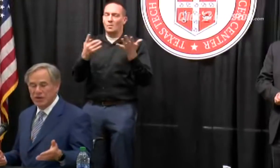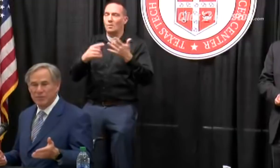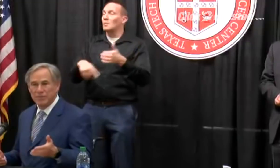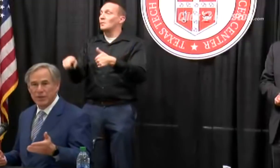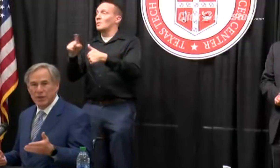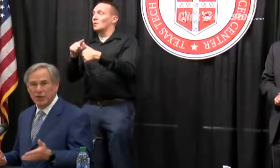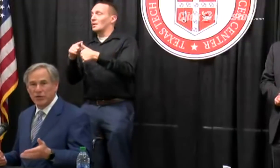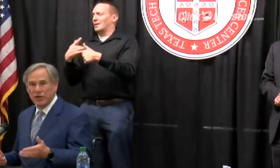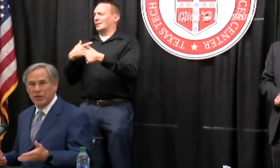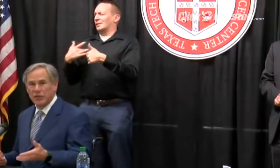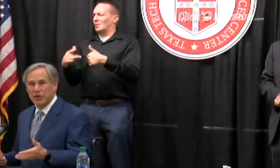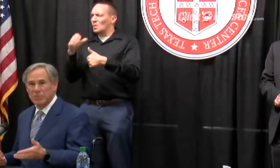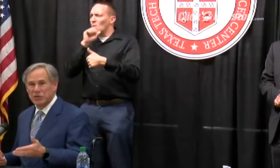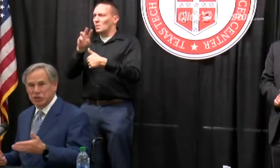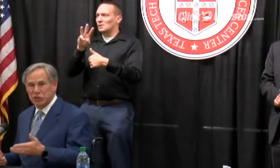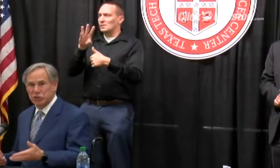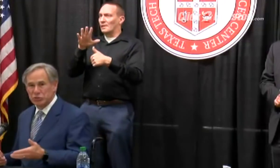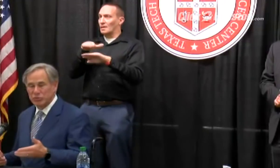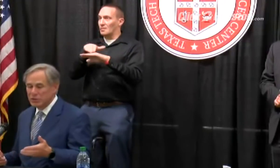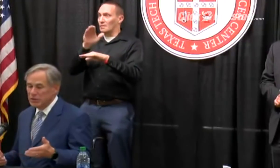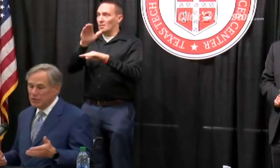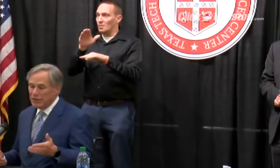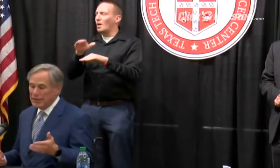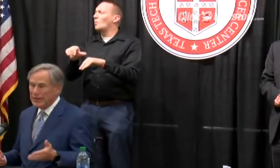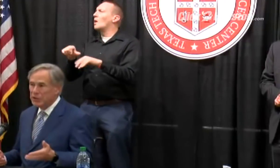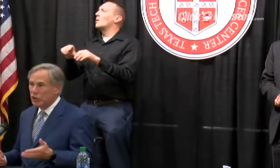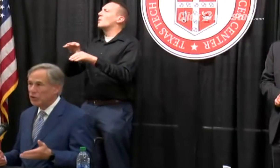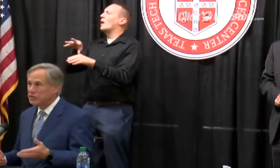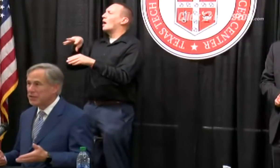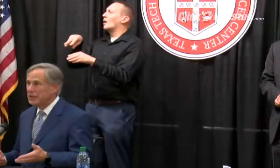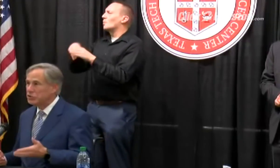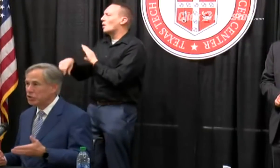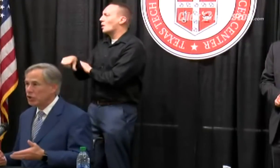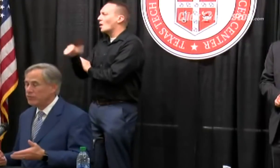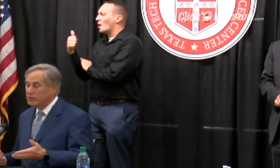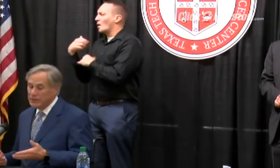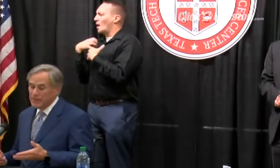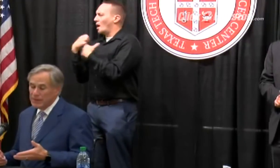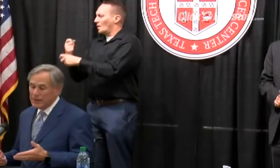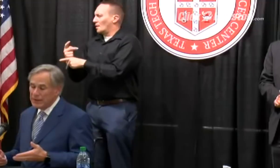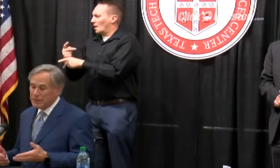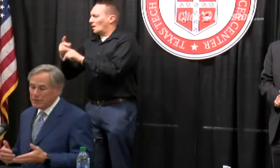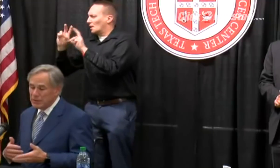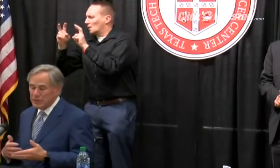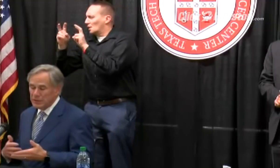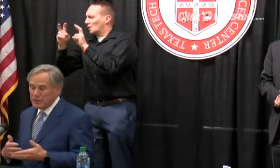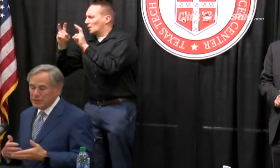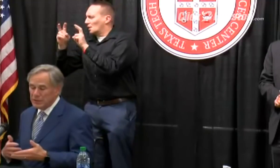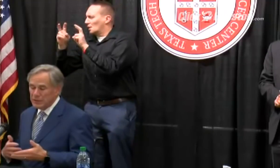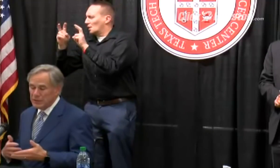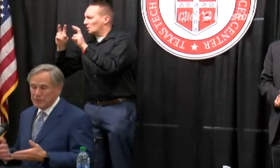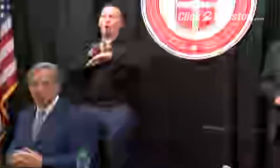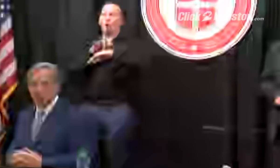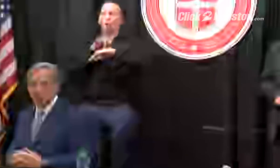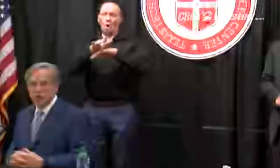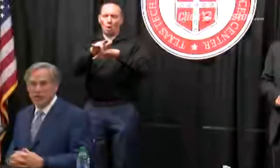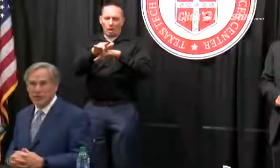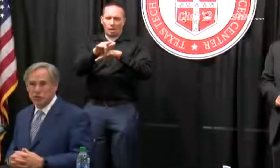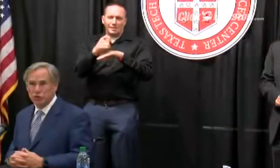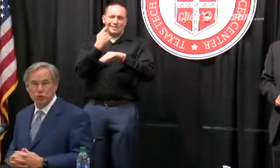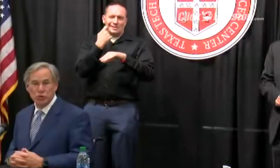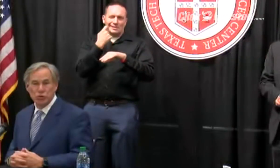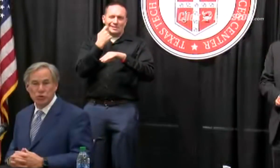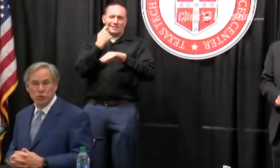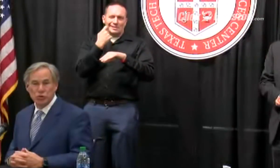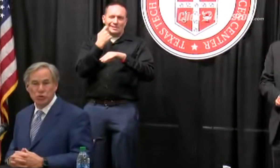with some other healthcare-based issue and early-stage COVID. And then we are also reaching out